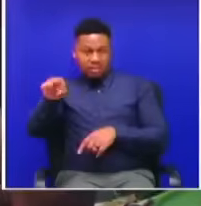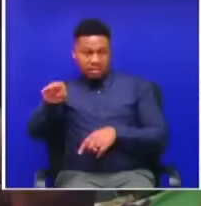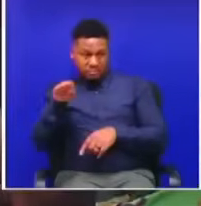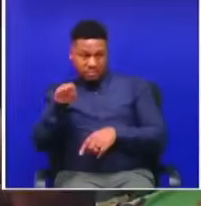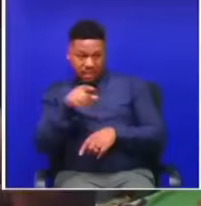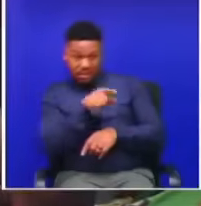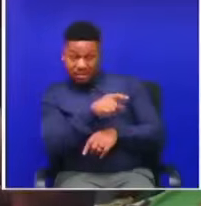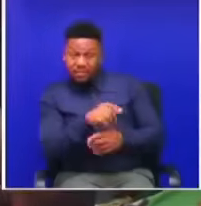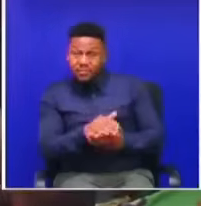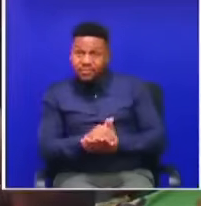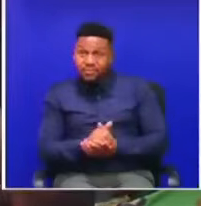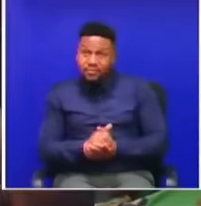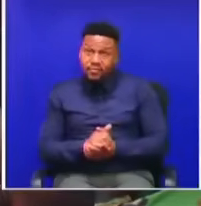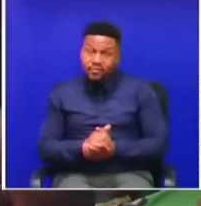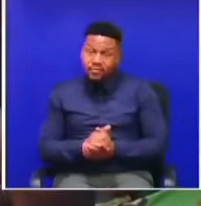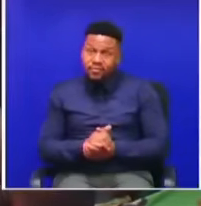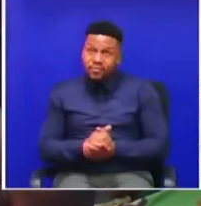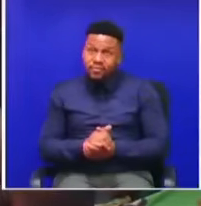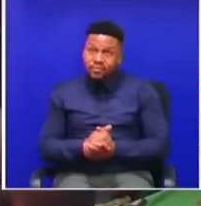Thank you, Mr. President.